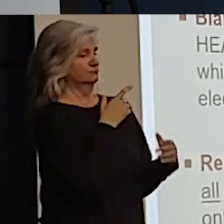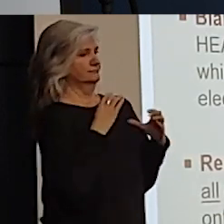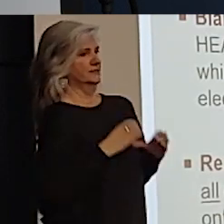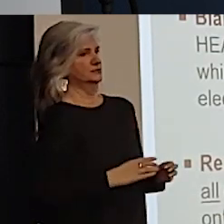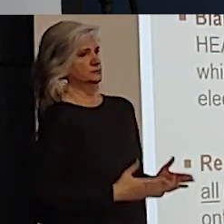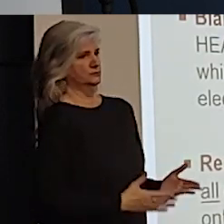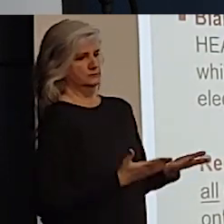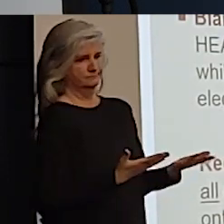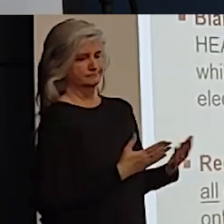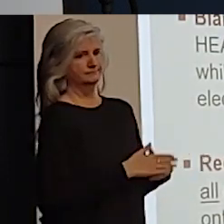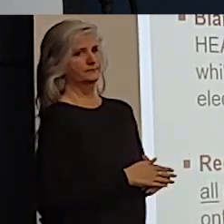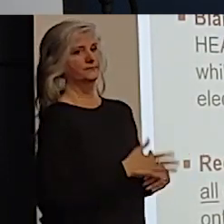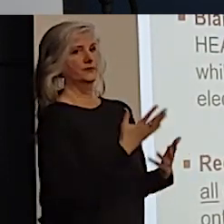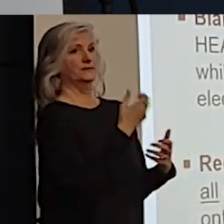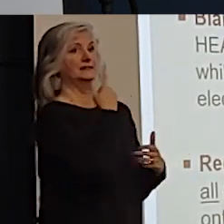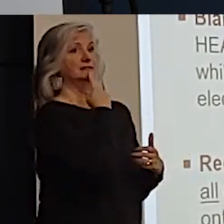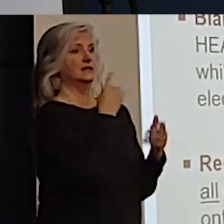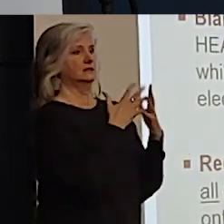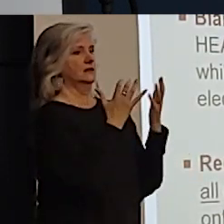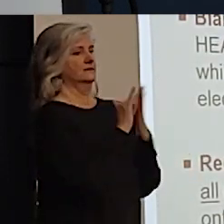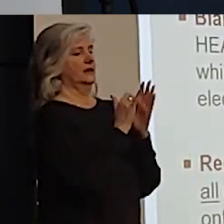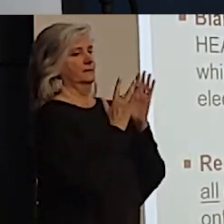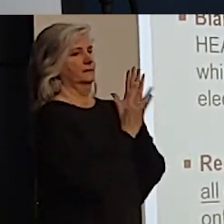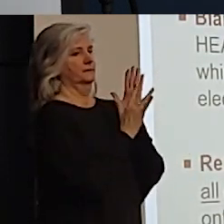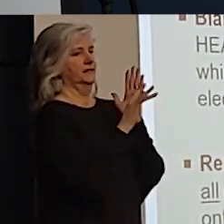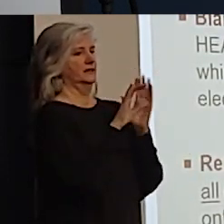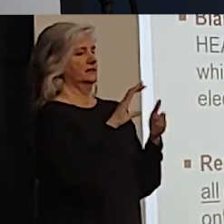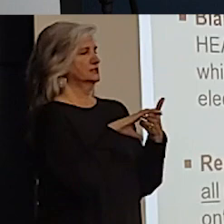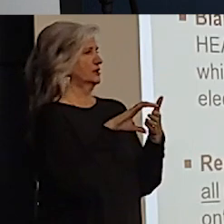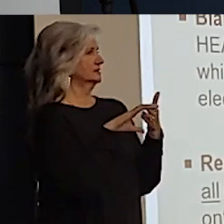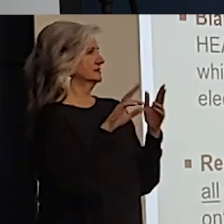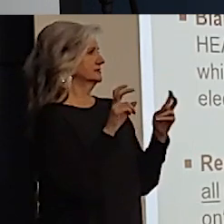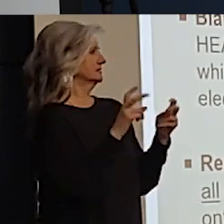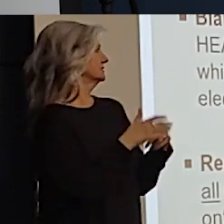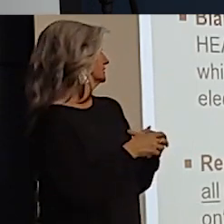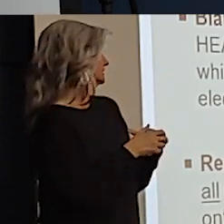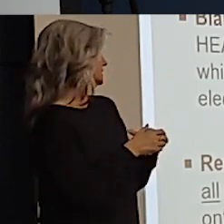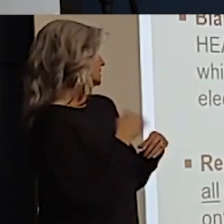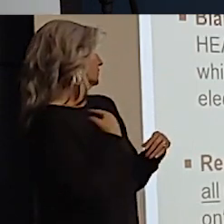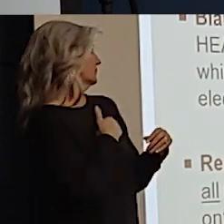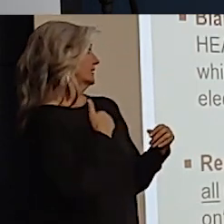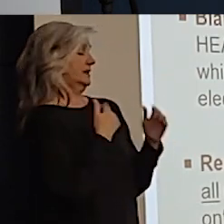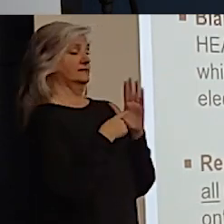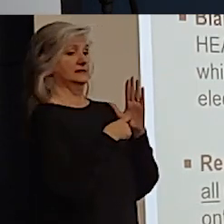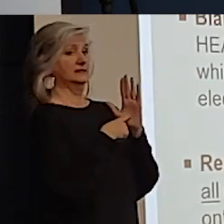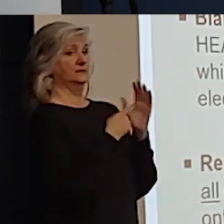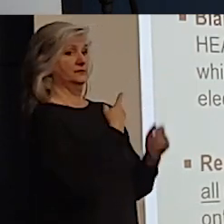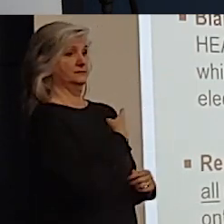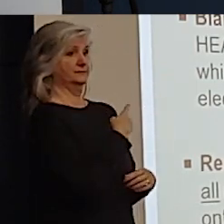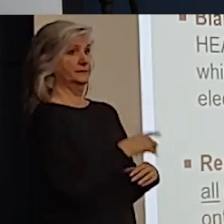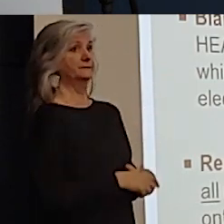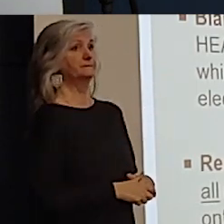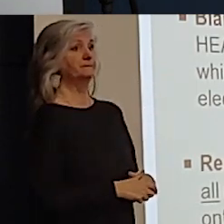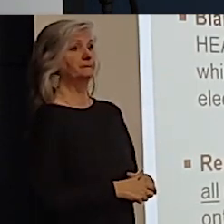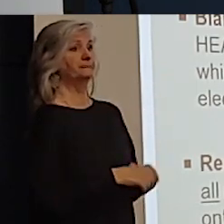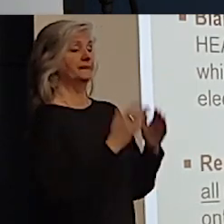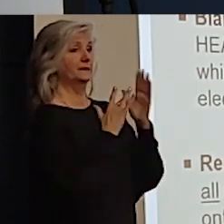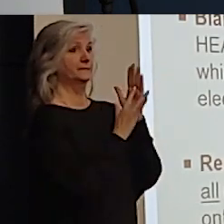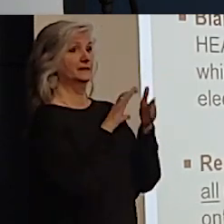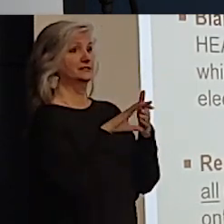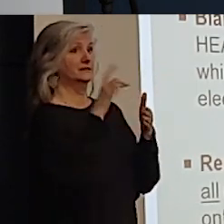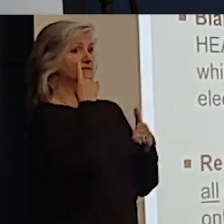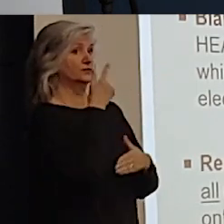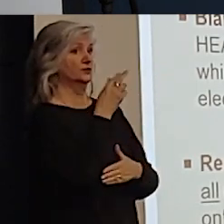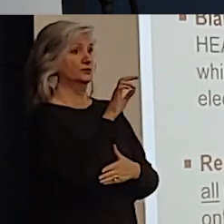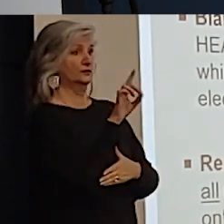basically, we like to call a lot of these stuffs blank checks. We've got some examples up here. Blank check for grid